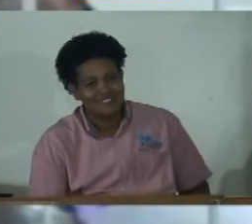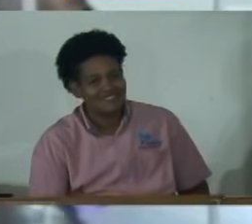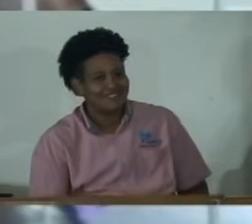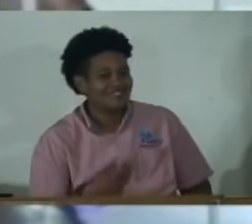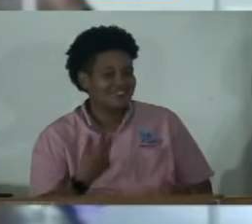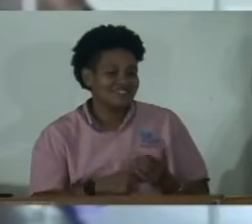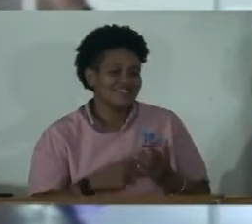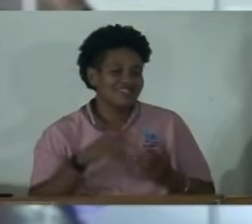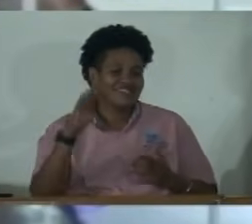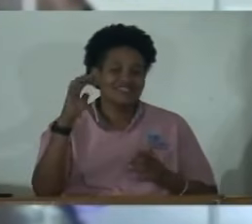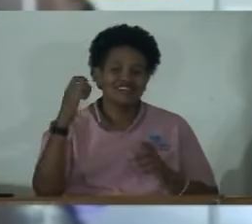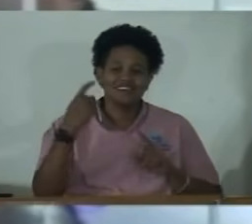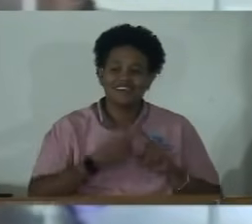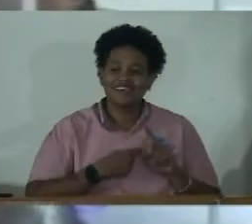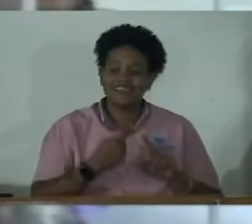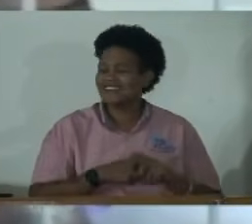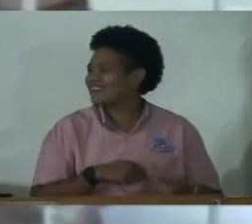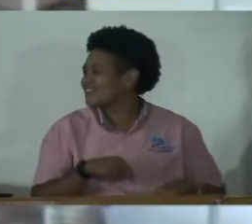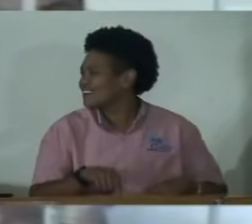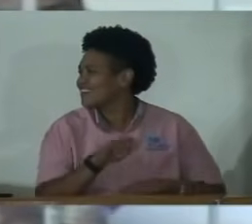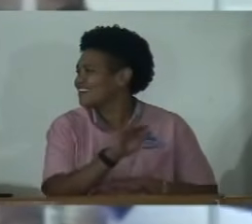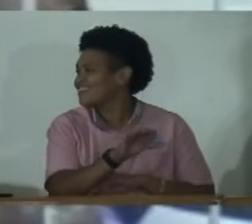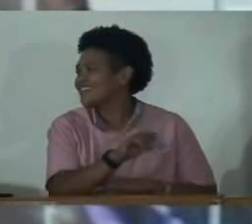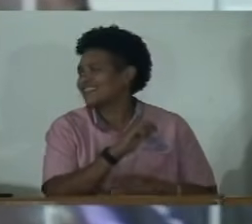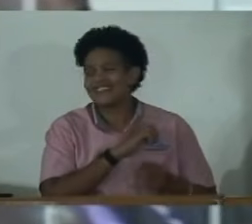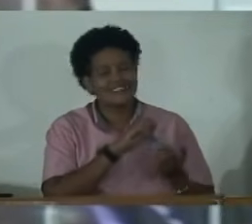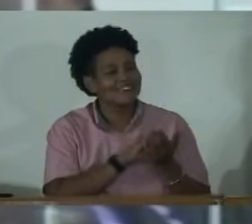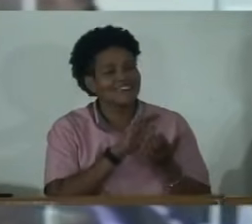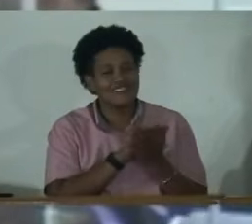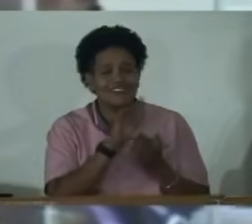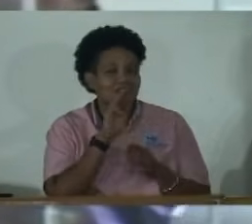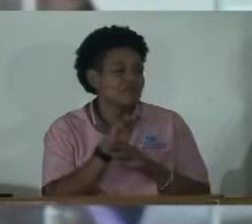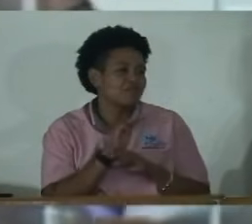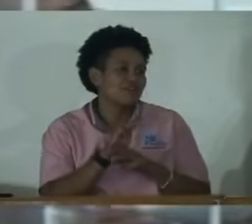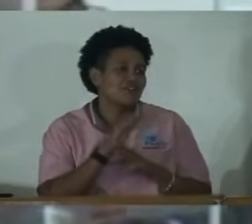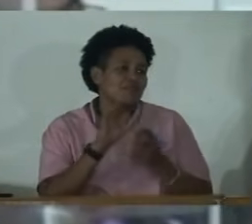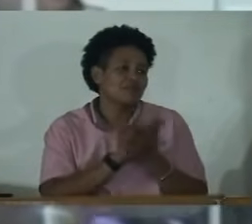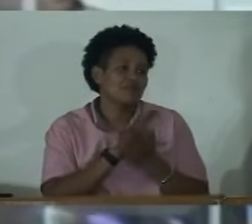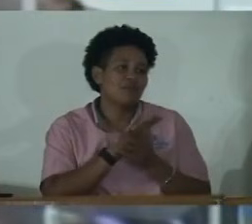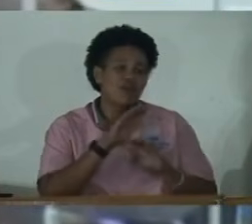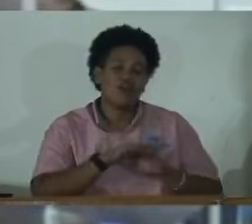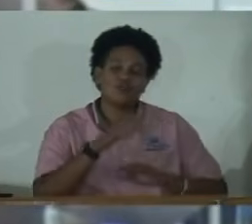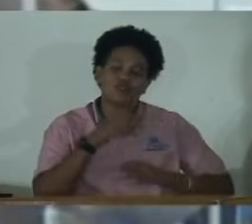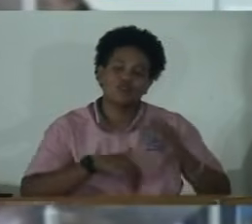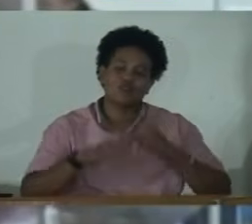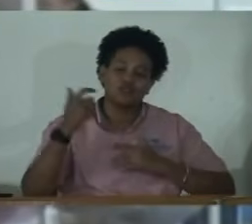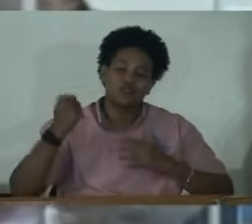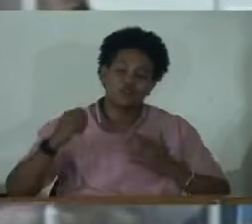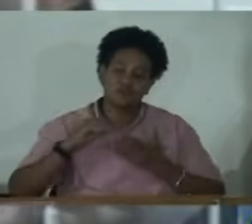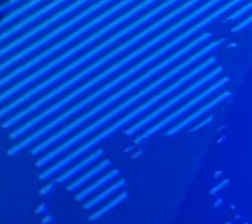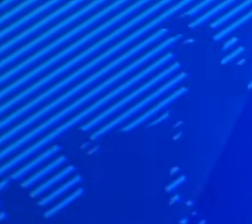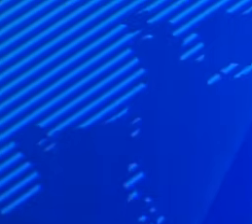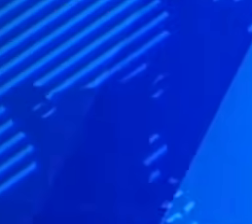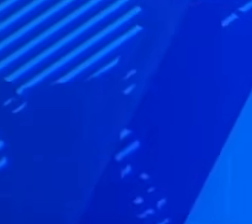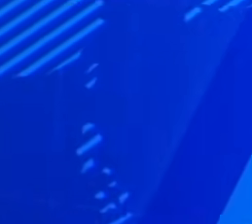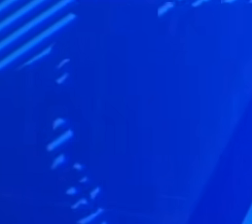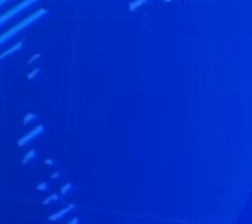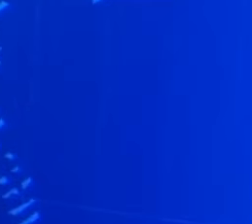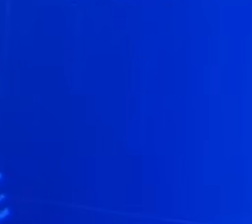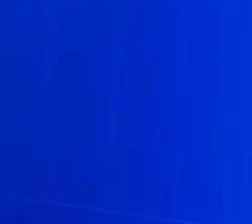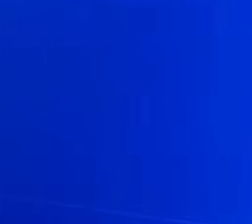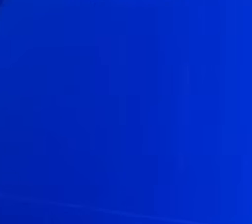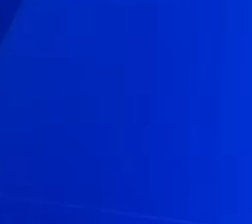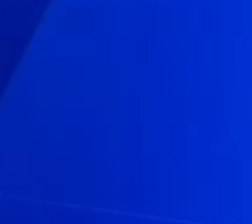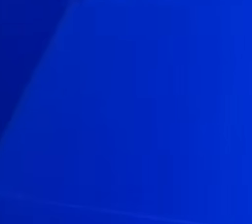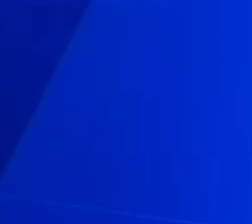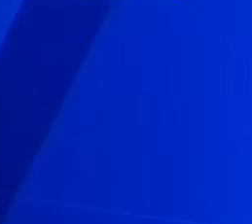2021-2022 sectoral debate in the House of Representatives. For the news on PBCJ, I am Marlon Samuels. Help is coming